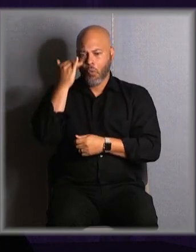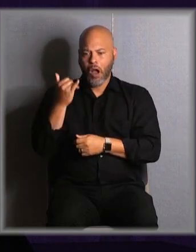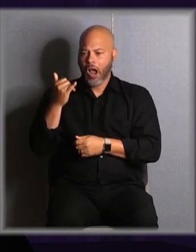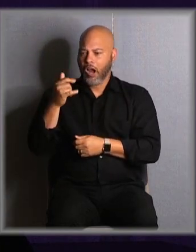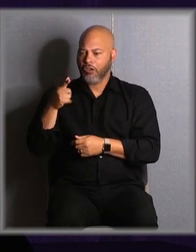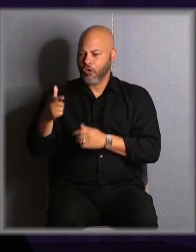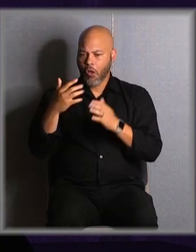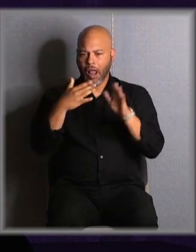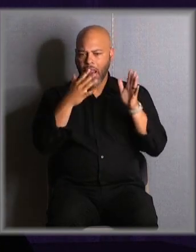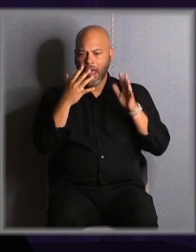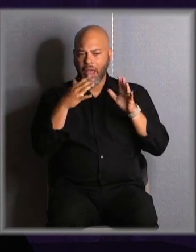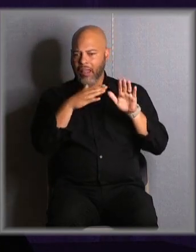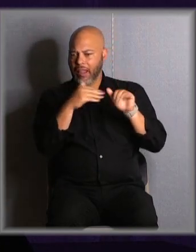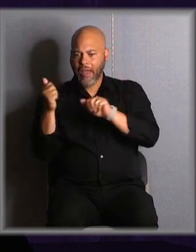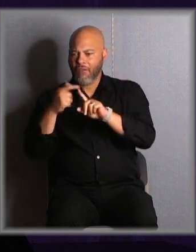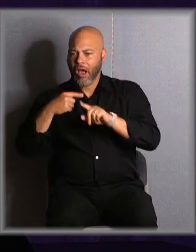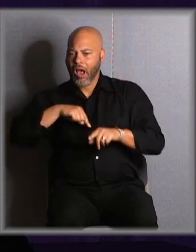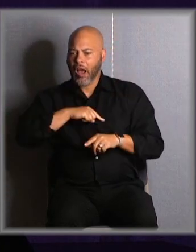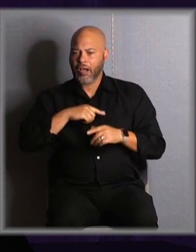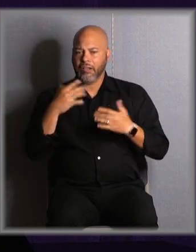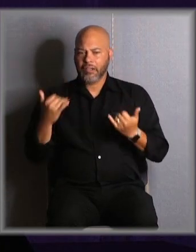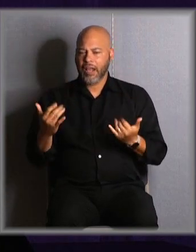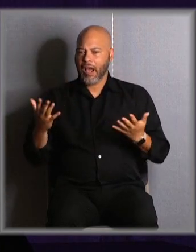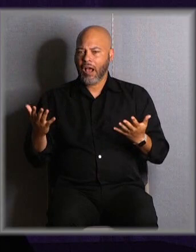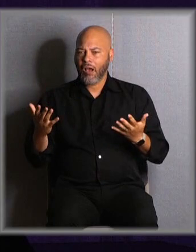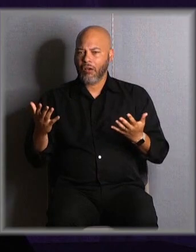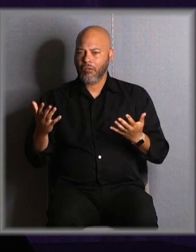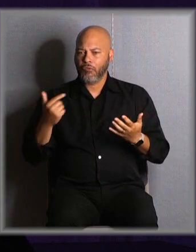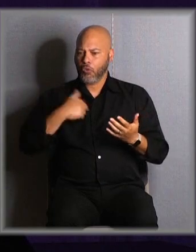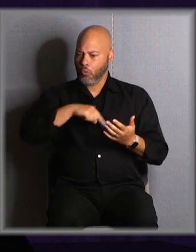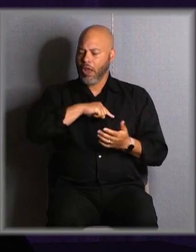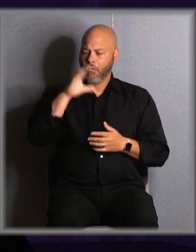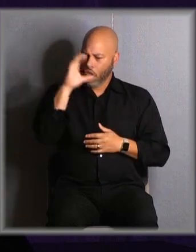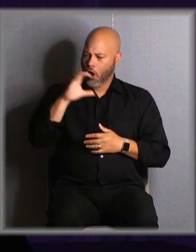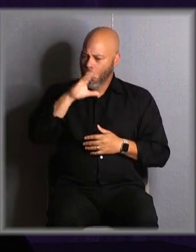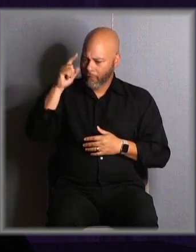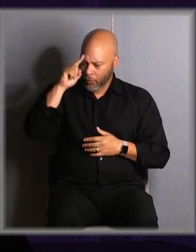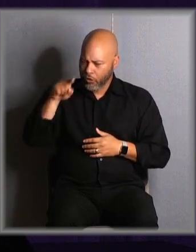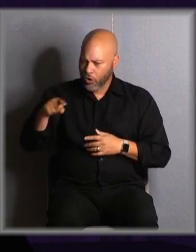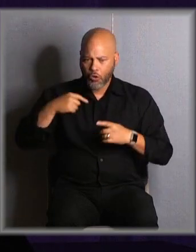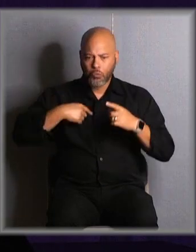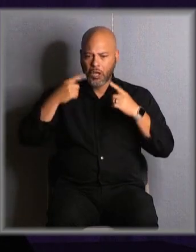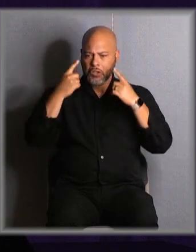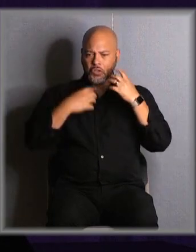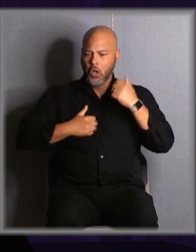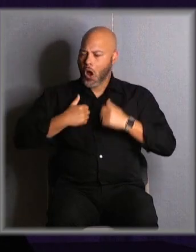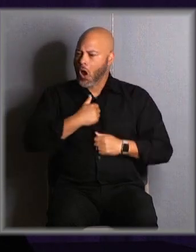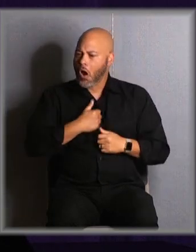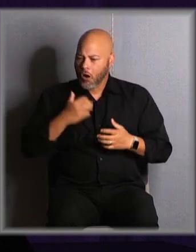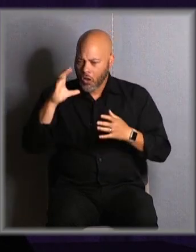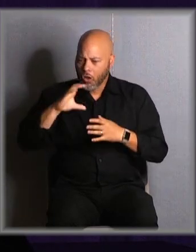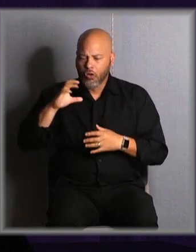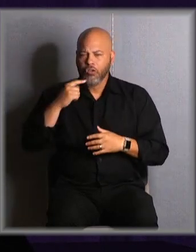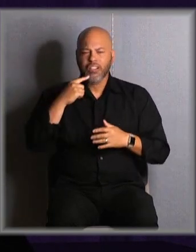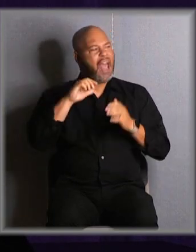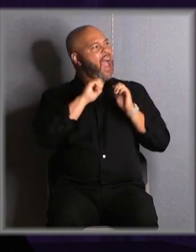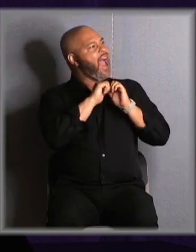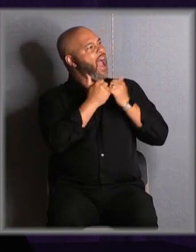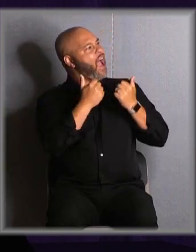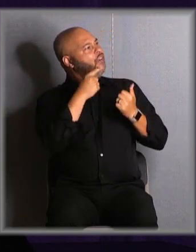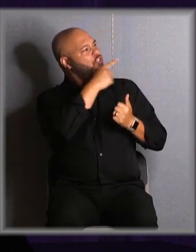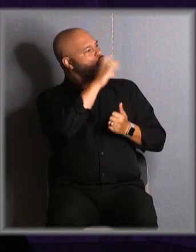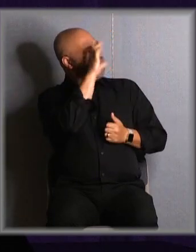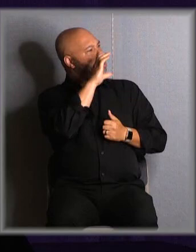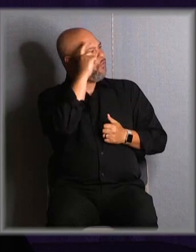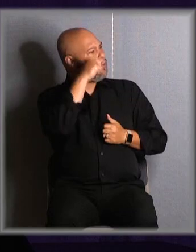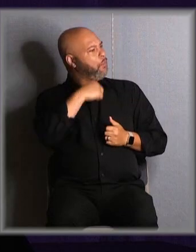us? Behold, thy father and I have sought thee sorrowing. And he said unto them, How is it that ye sought